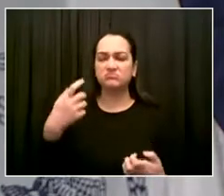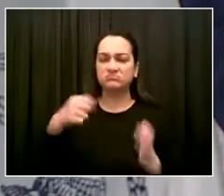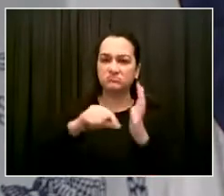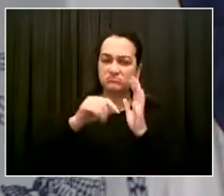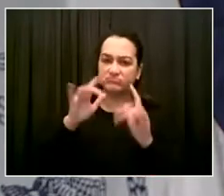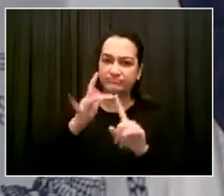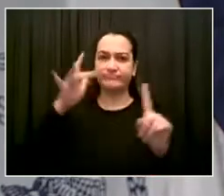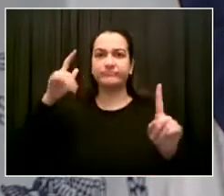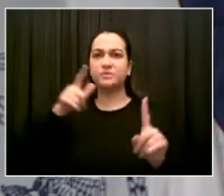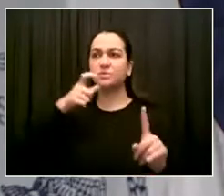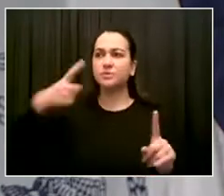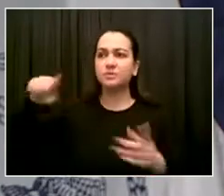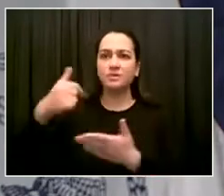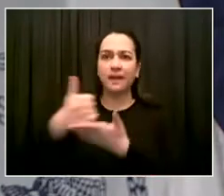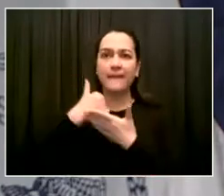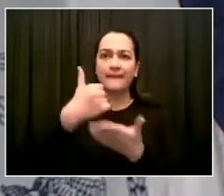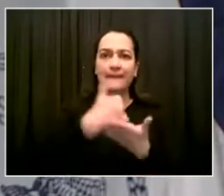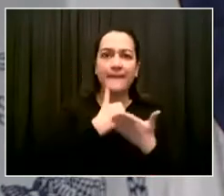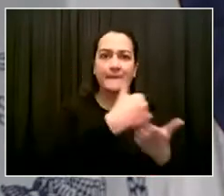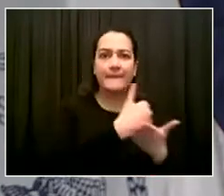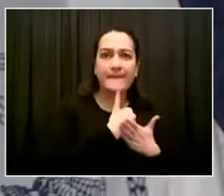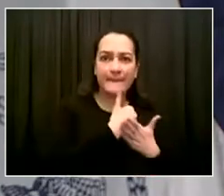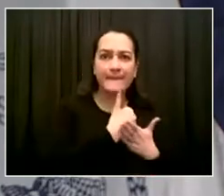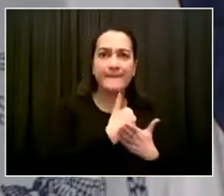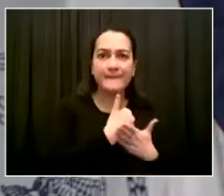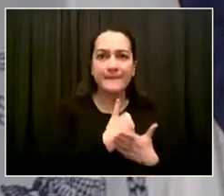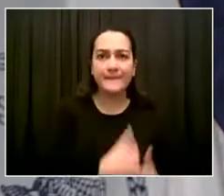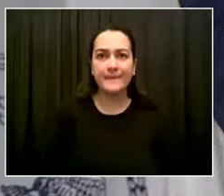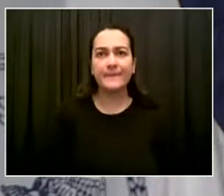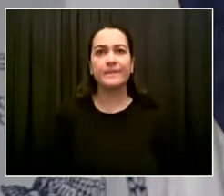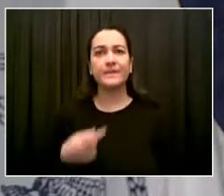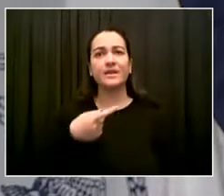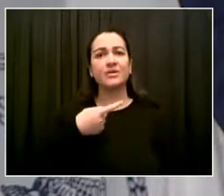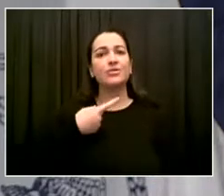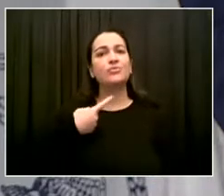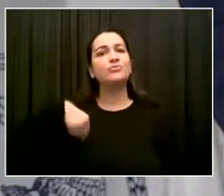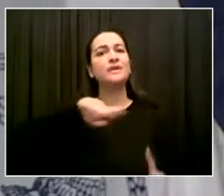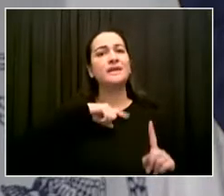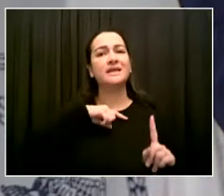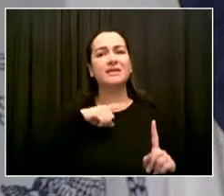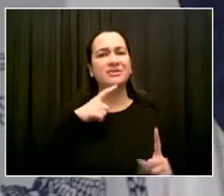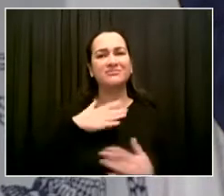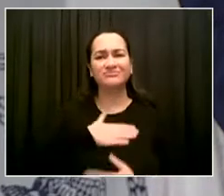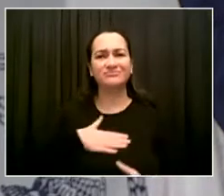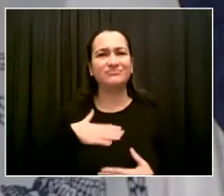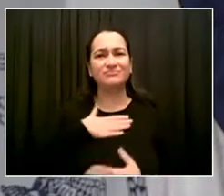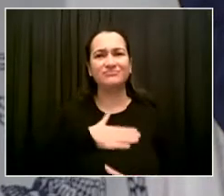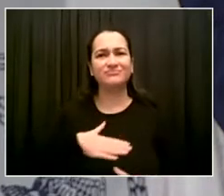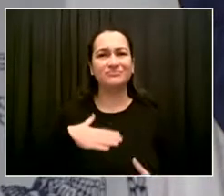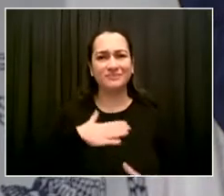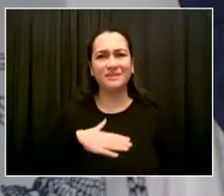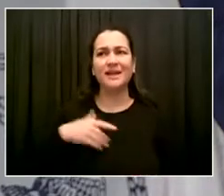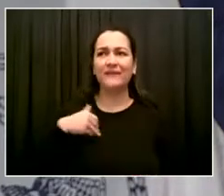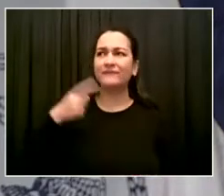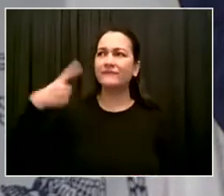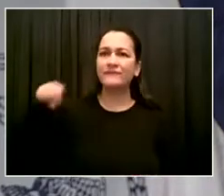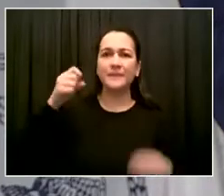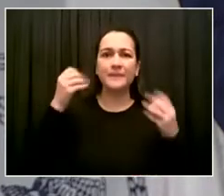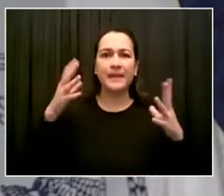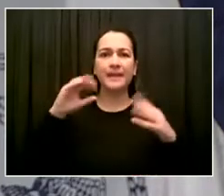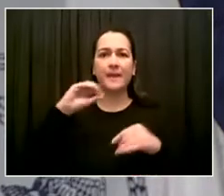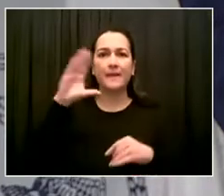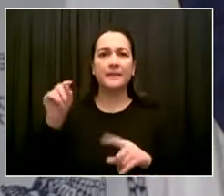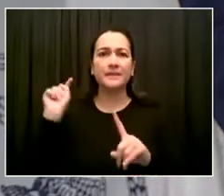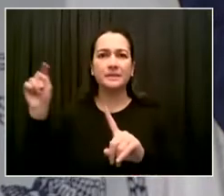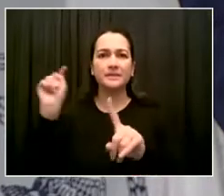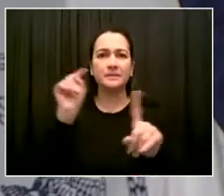I really appreciate that. I mentioned this earlier this month that Google has made a decision, on top of a lot of previous investment in New